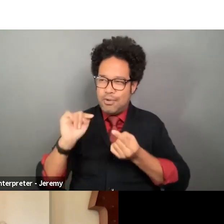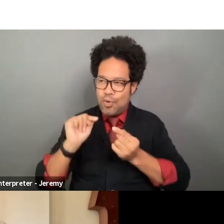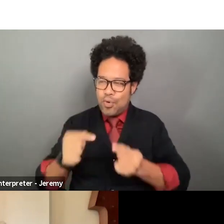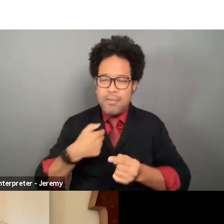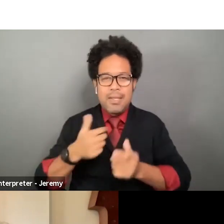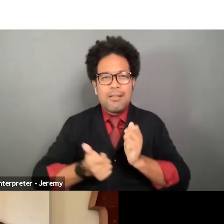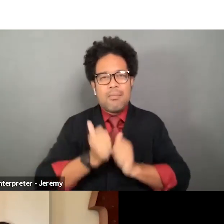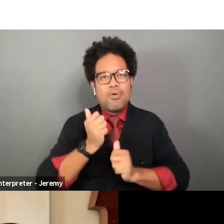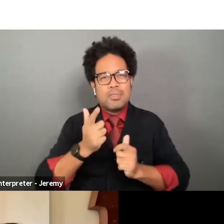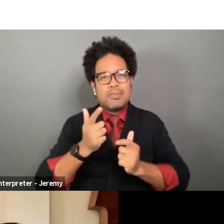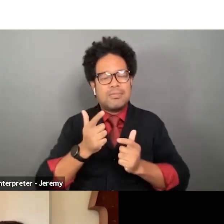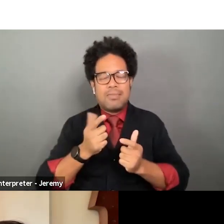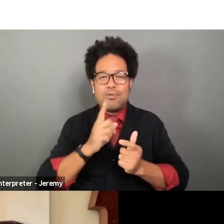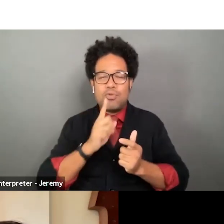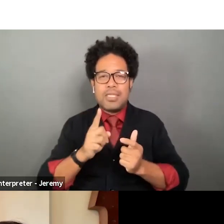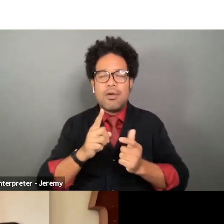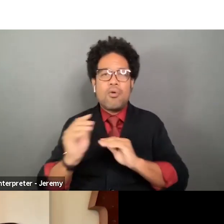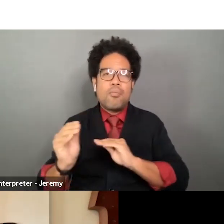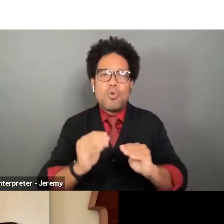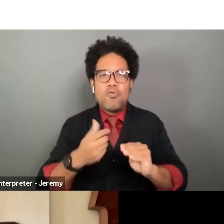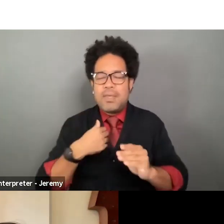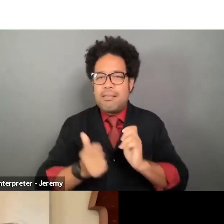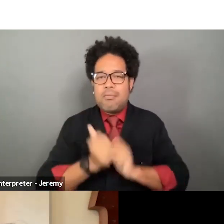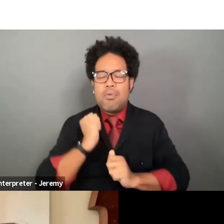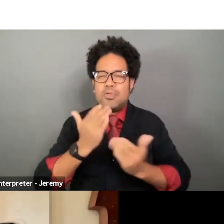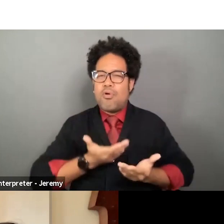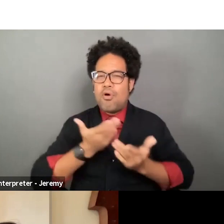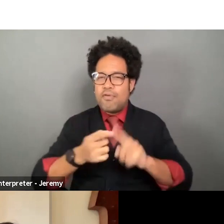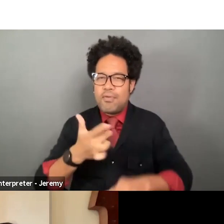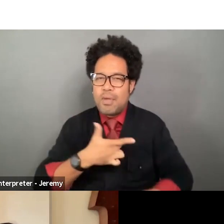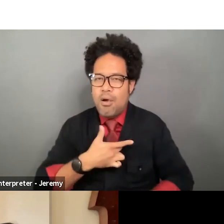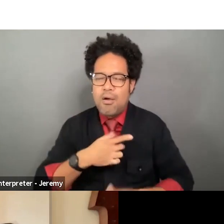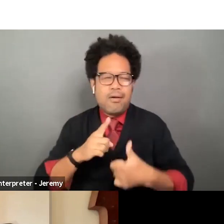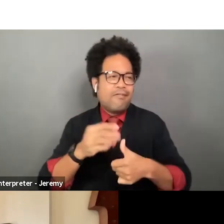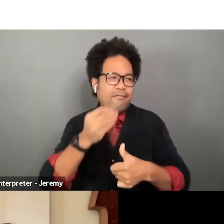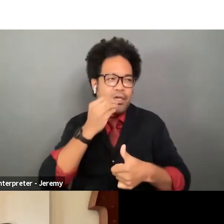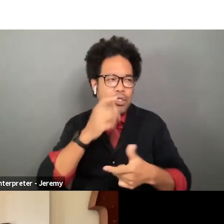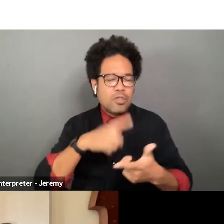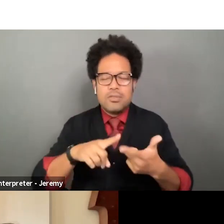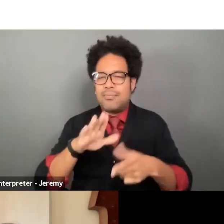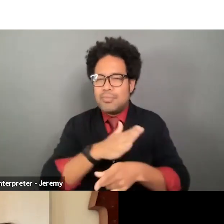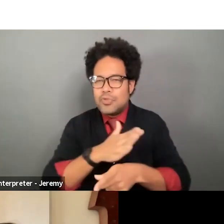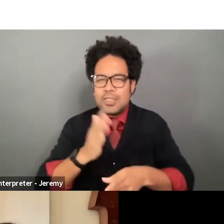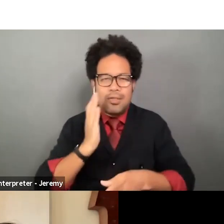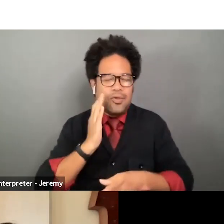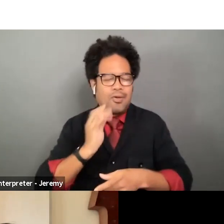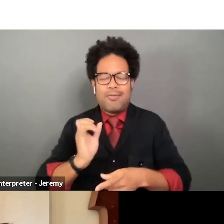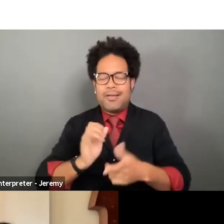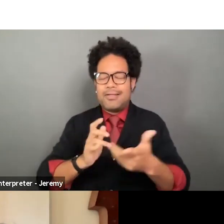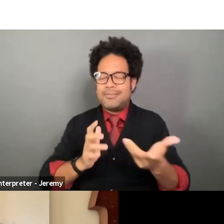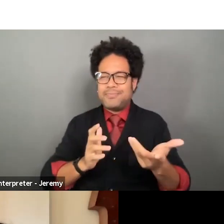of offerings from the heart, like food, like music, and like, you